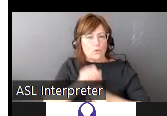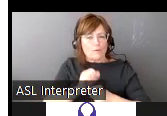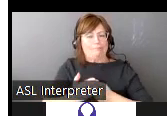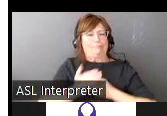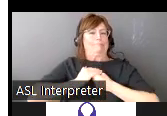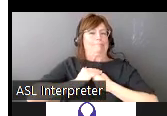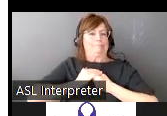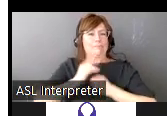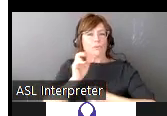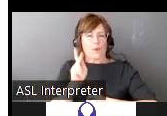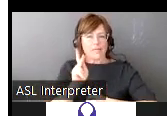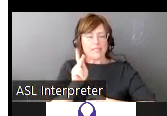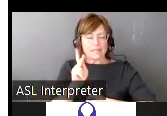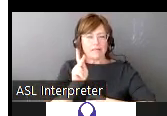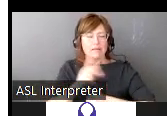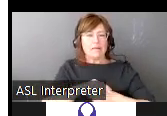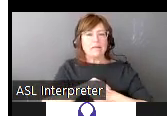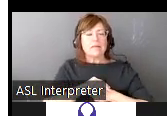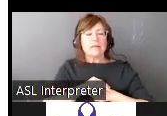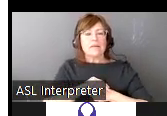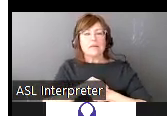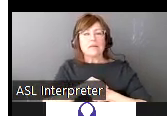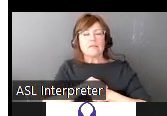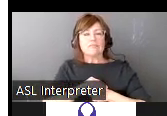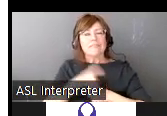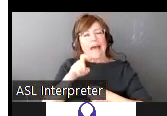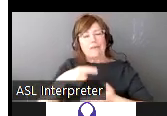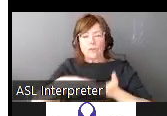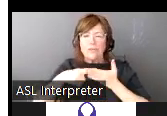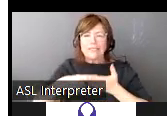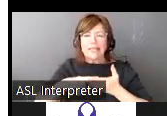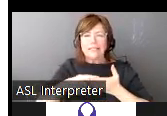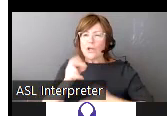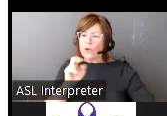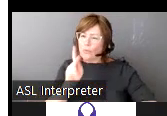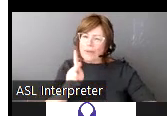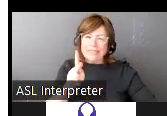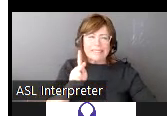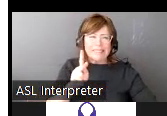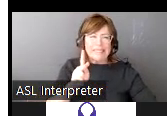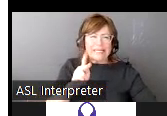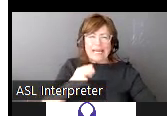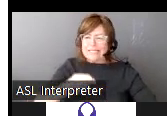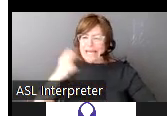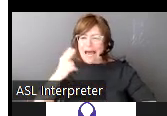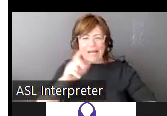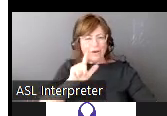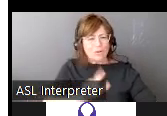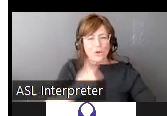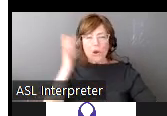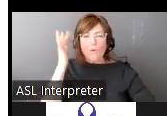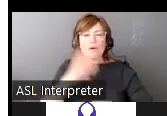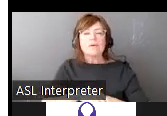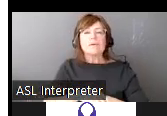certain risk factors as being more prevalent or more significant, as well as we want to explore